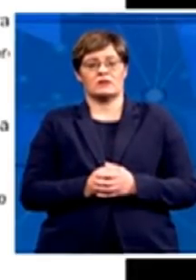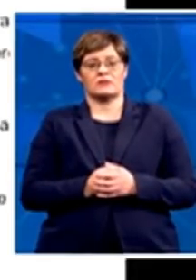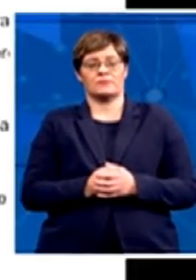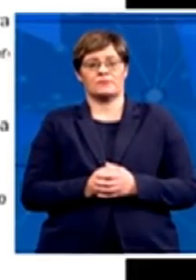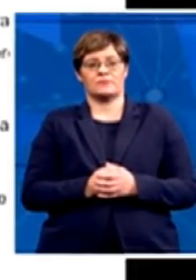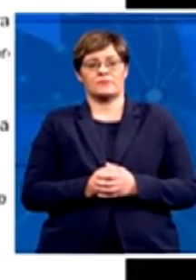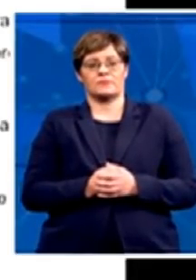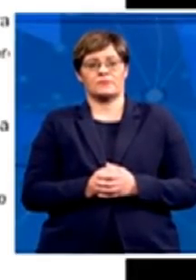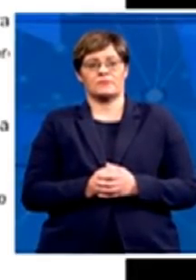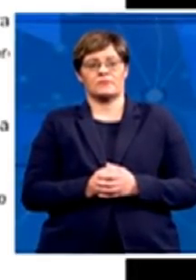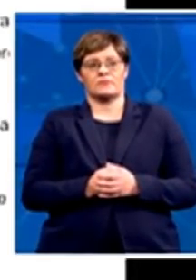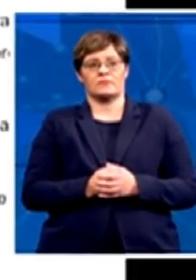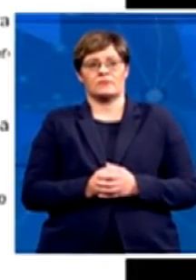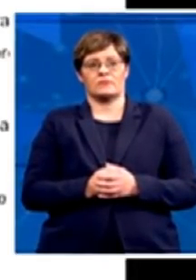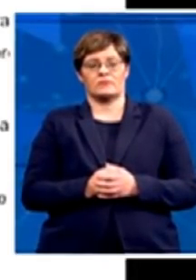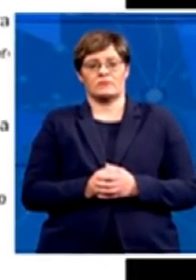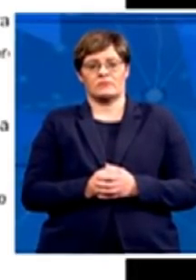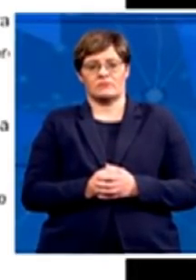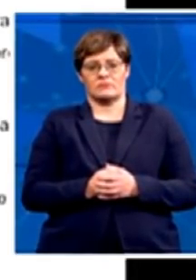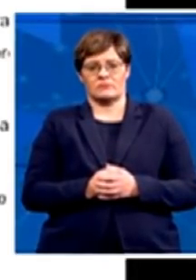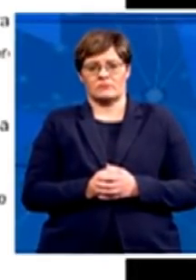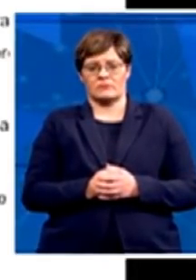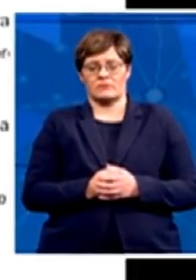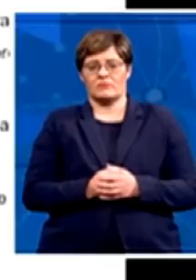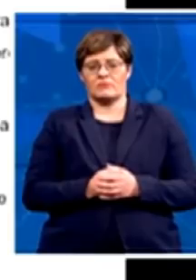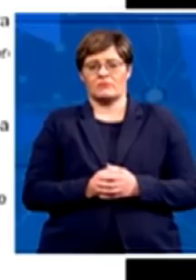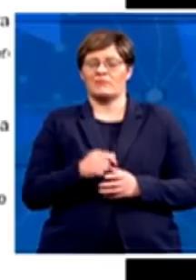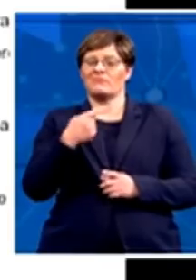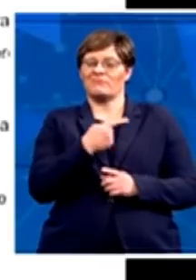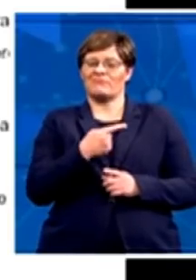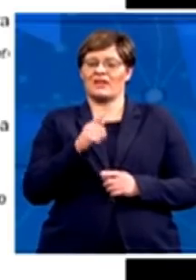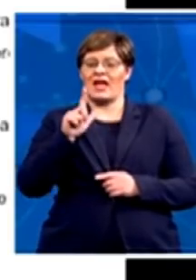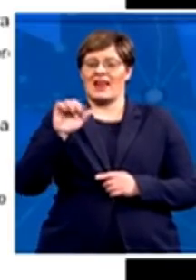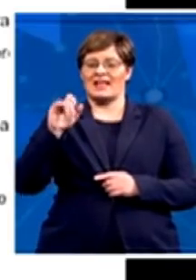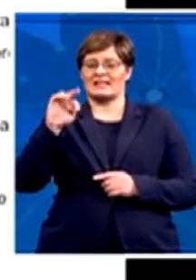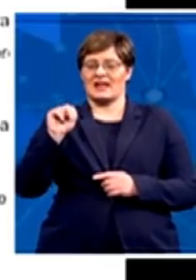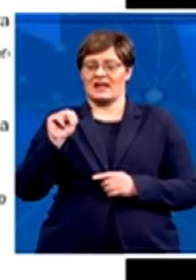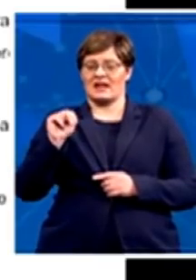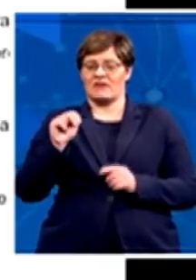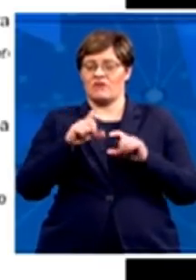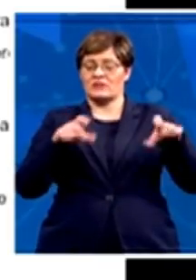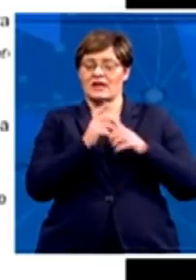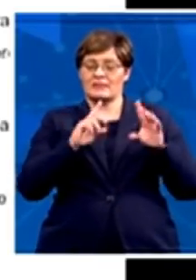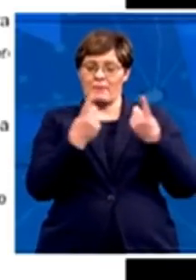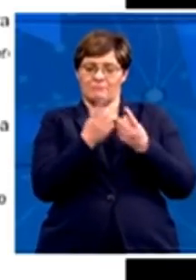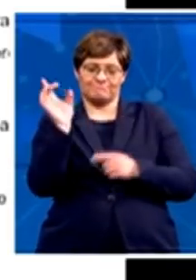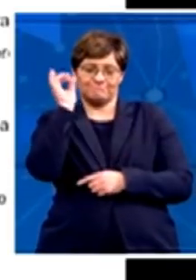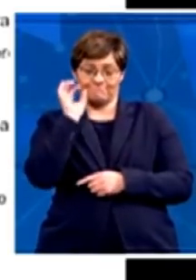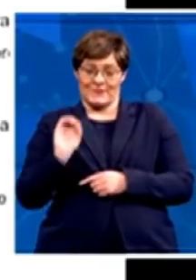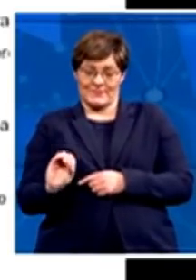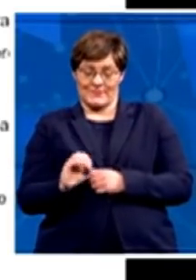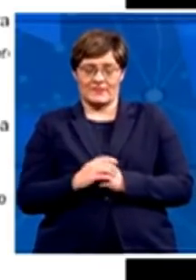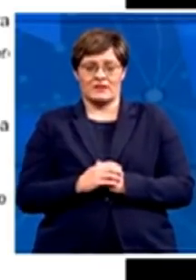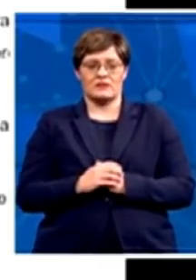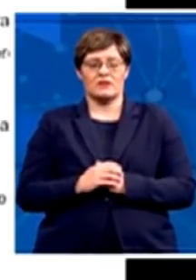the Latin phrase, which means the entitlement to be heard. The fact that, in her view, there